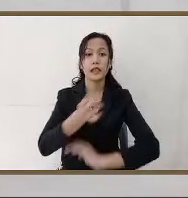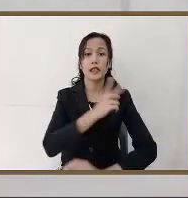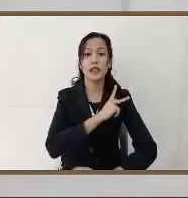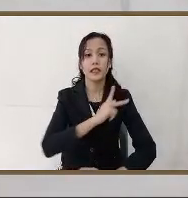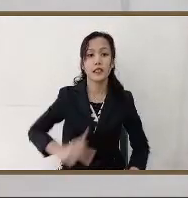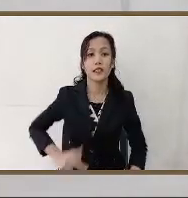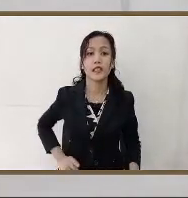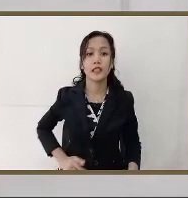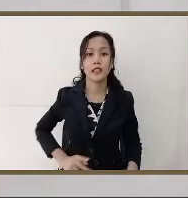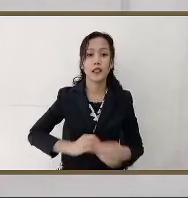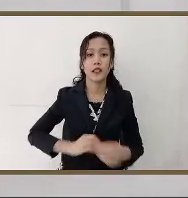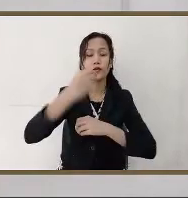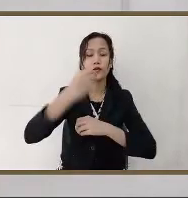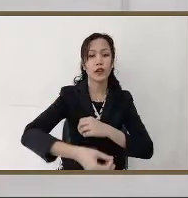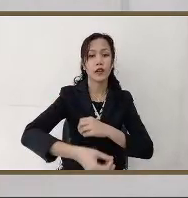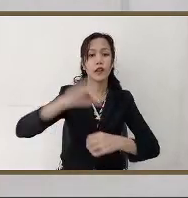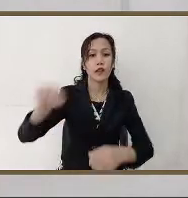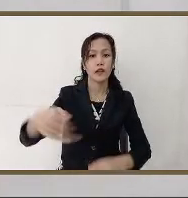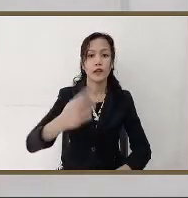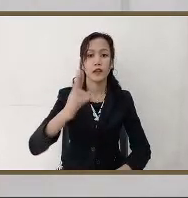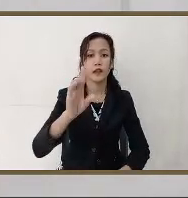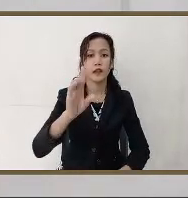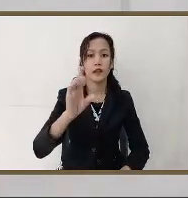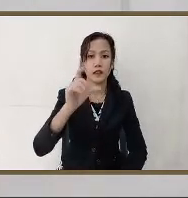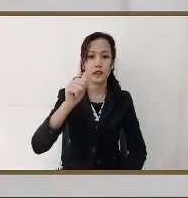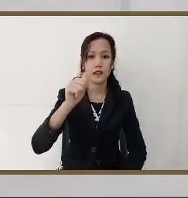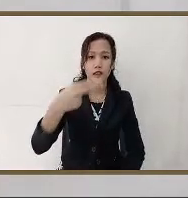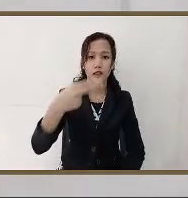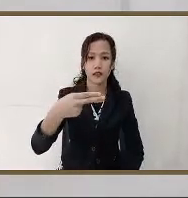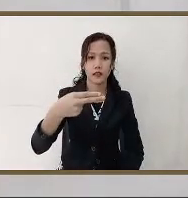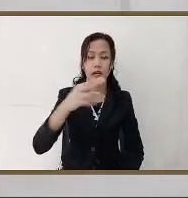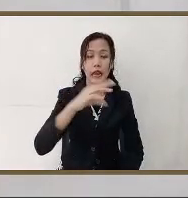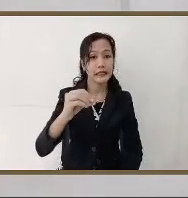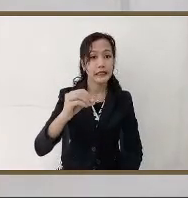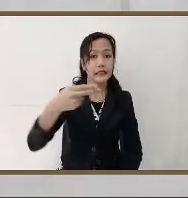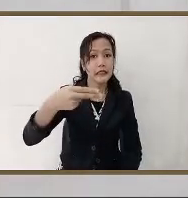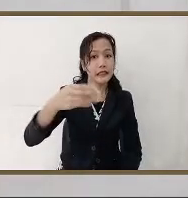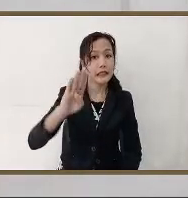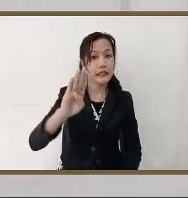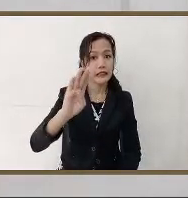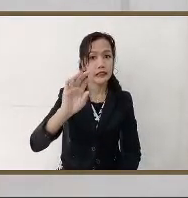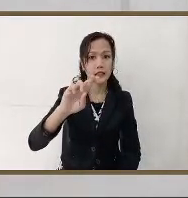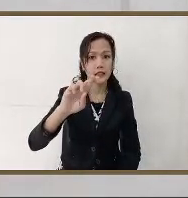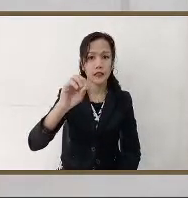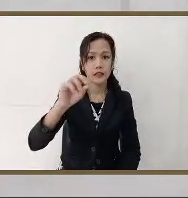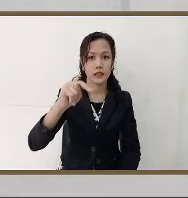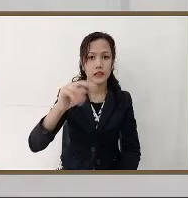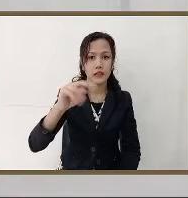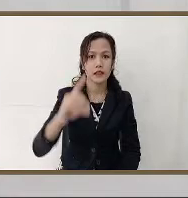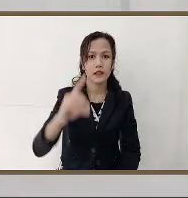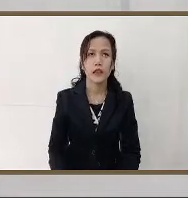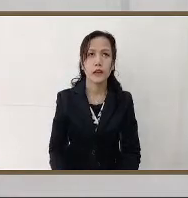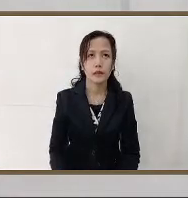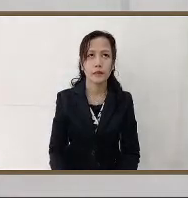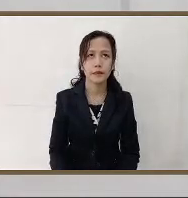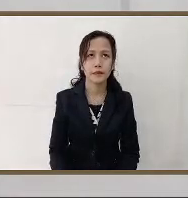at Hebron in 1010 BC. Okay? In 1010 BC. And